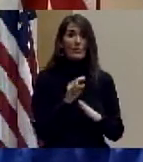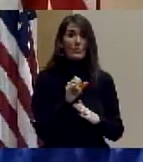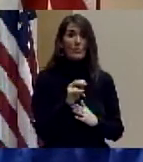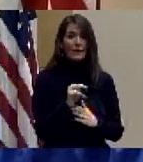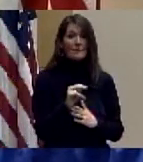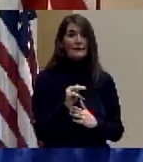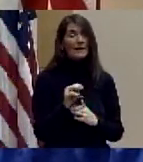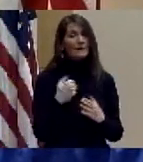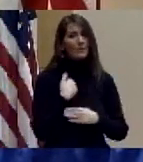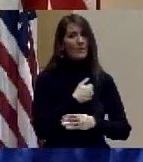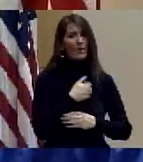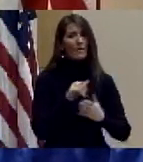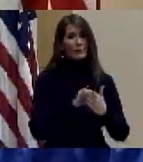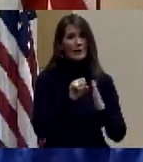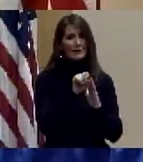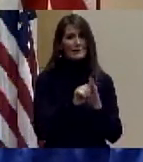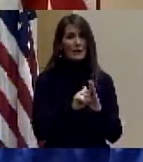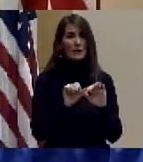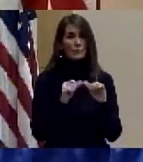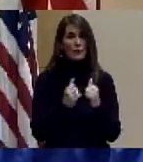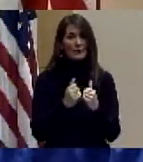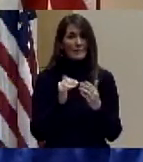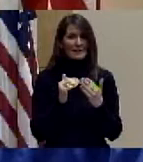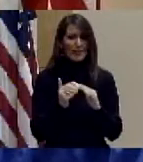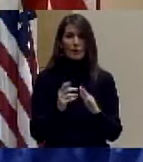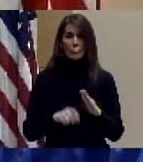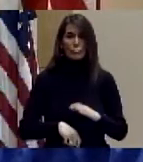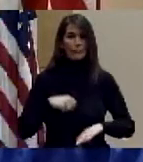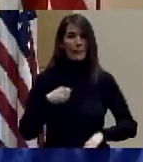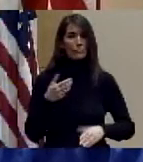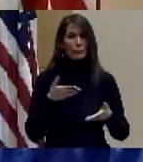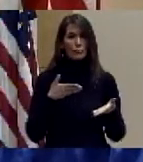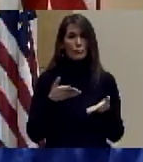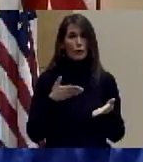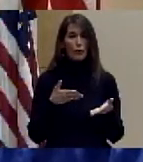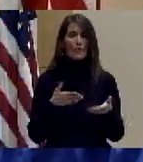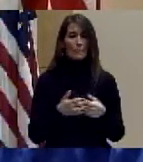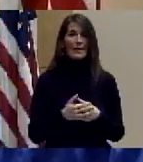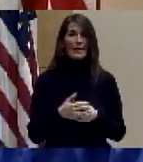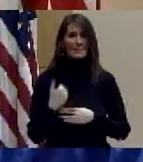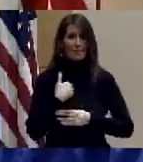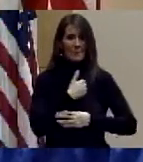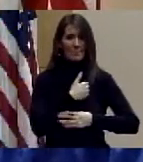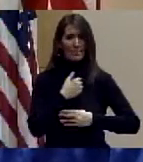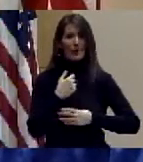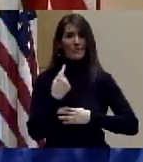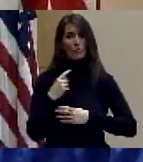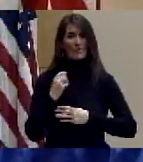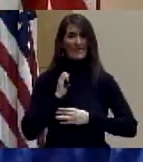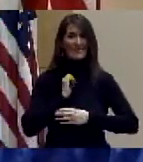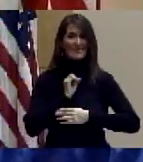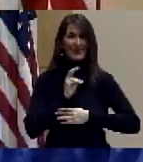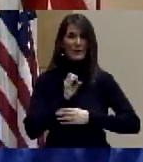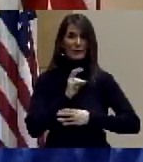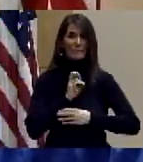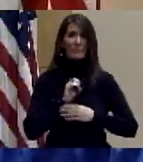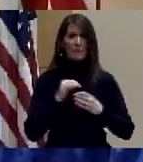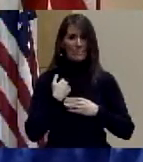member of the New York State Association of Towns, and I'm proud to serve as an active member of the association's executive committee.